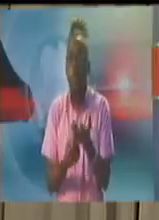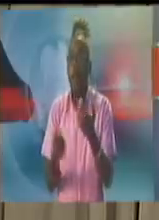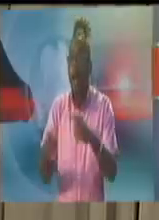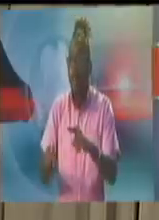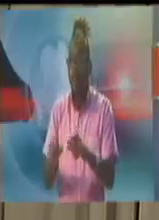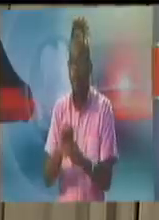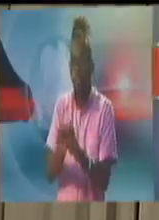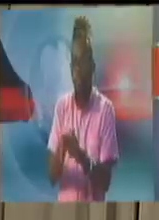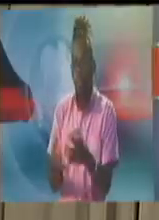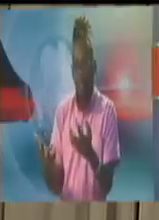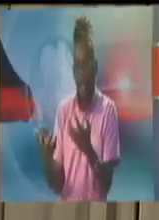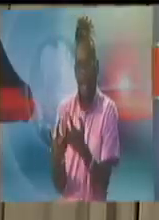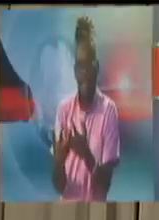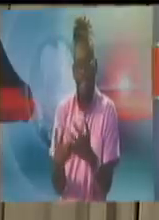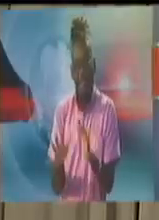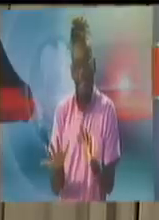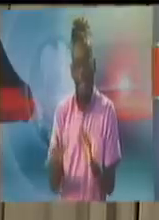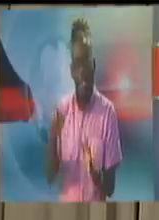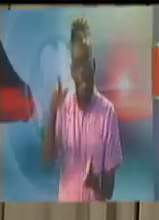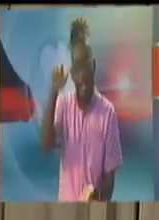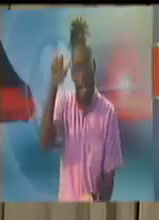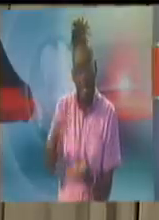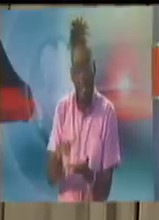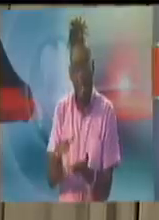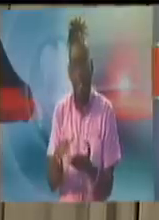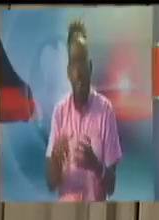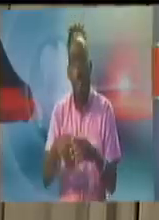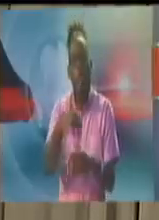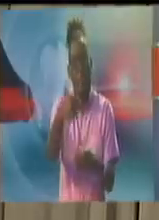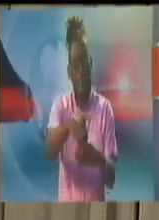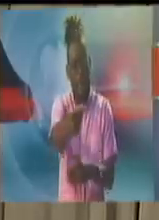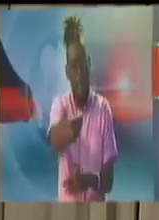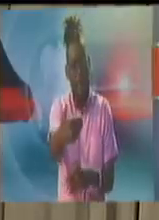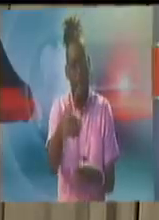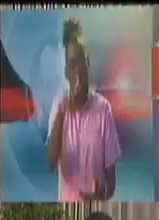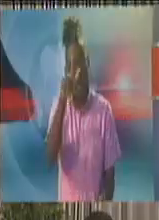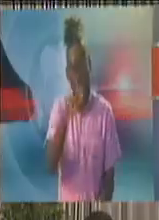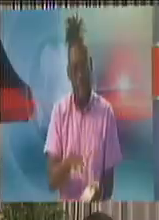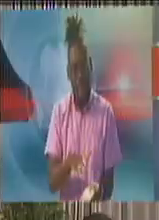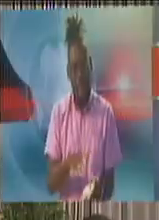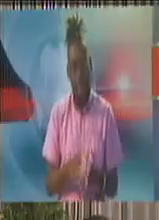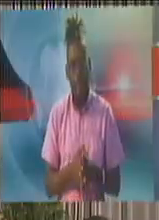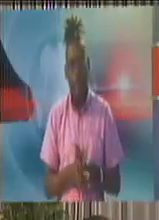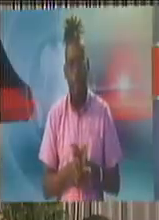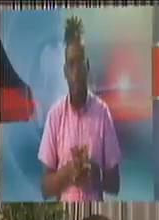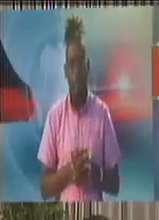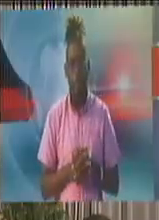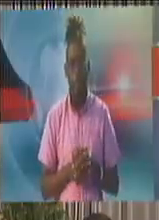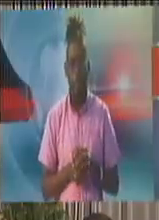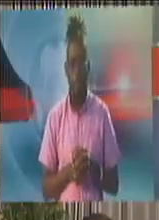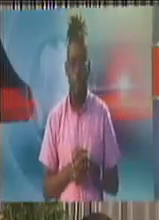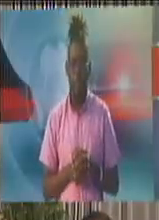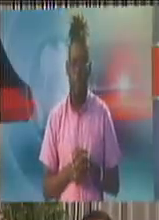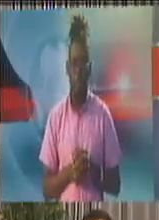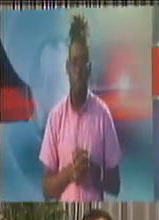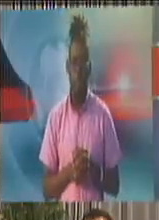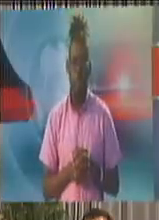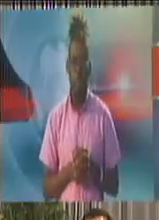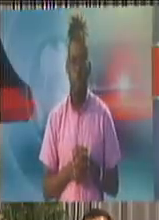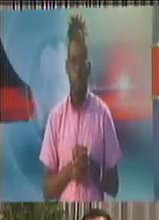security to try and make Trinidad and Tobago a safer, more secure place. Thank you. Minister, are you okay? Yep. Yes. Yes. Thanks.